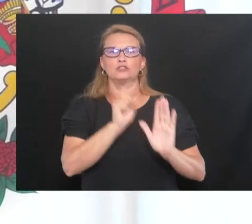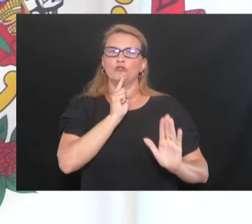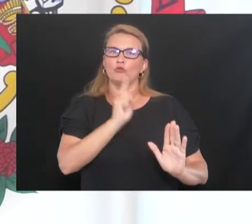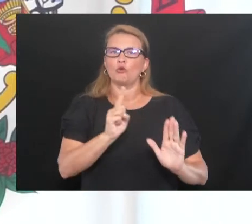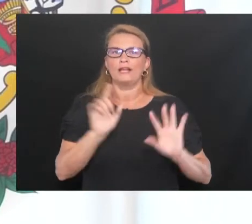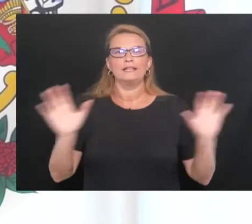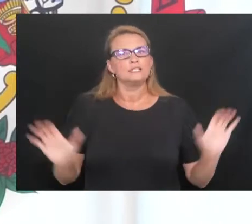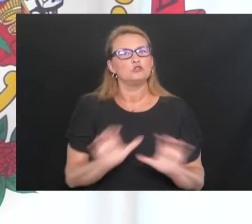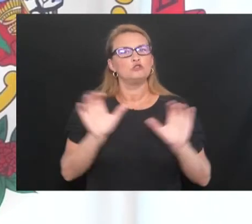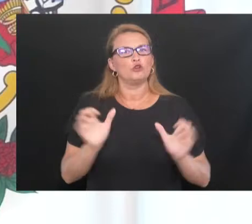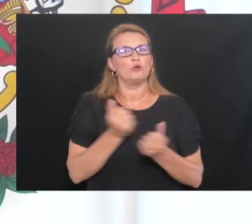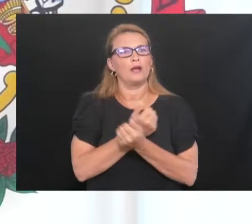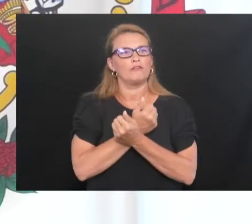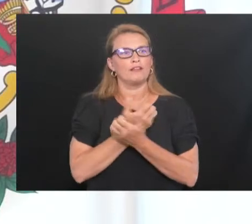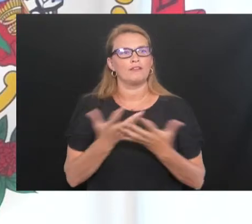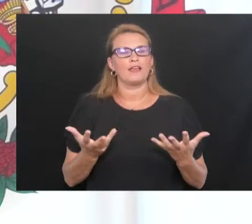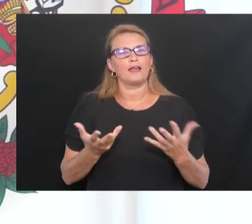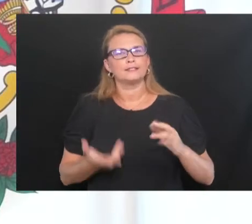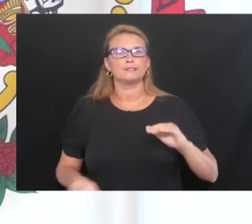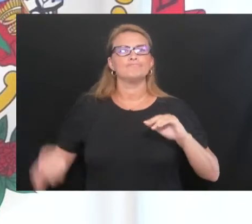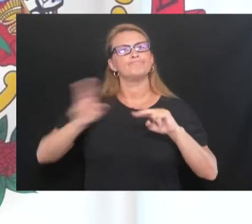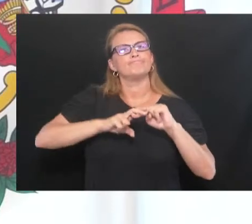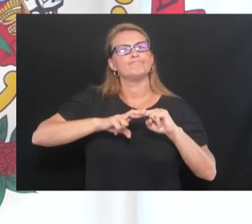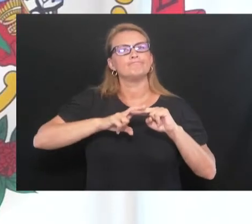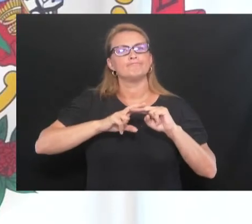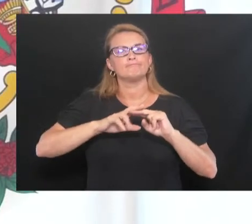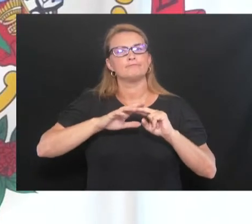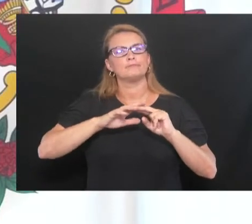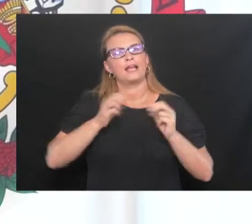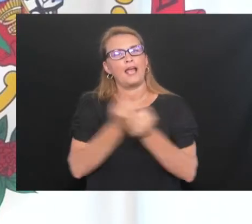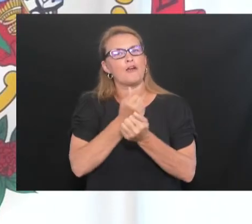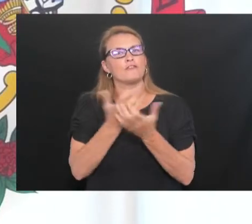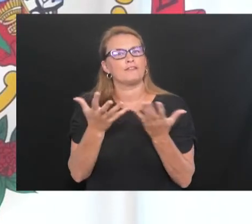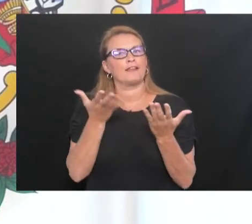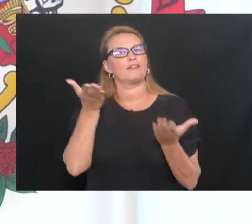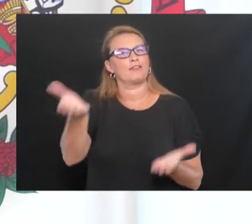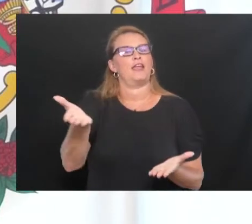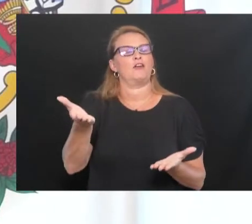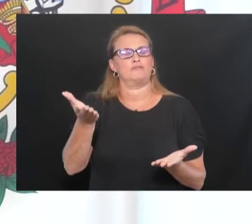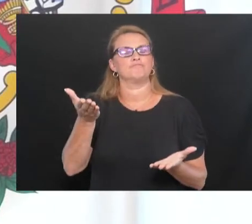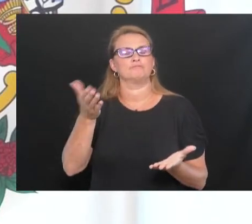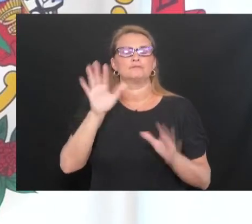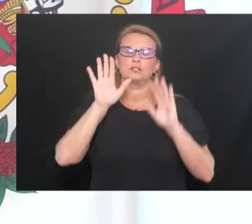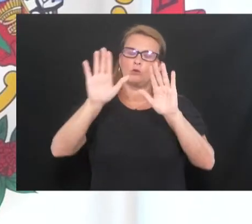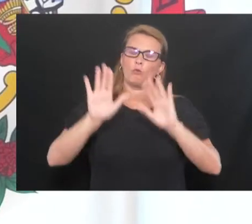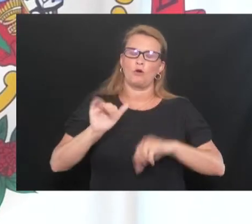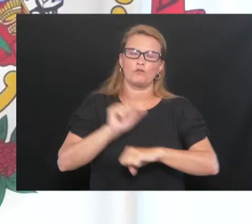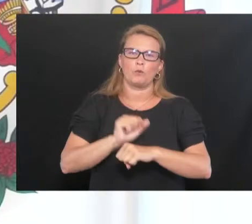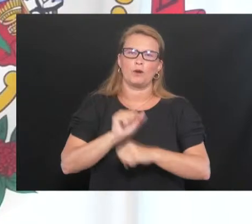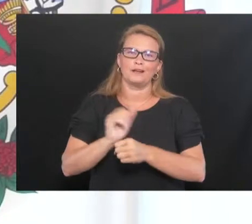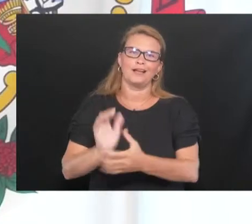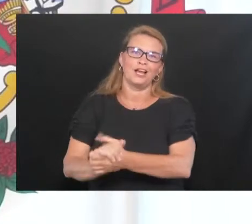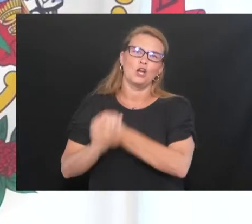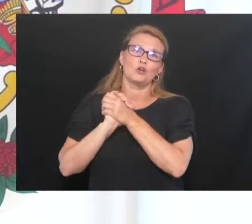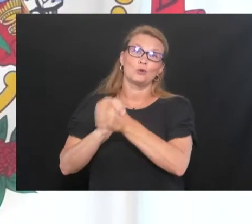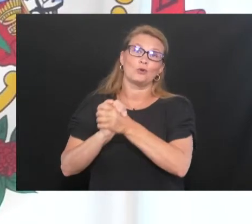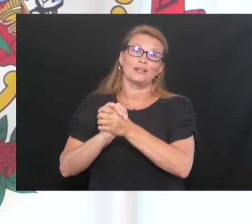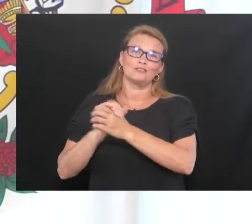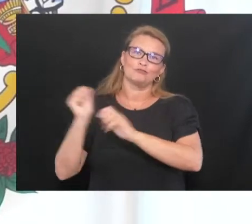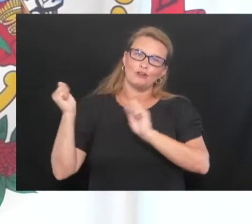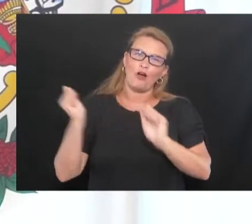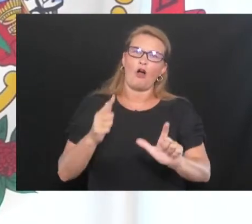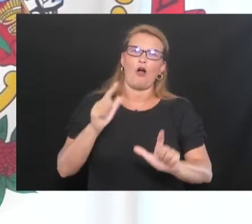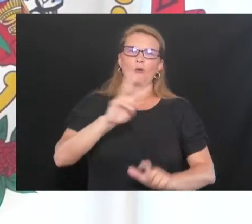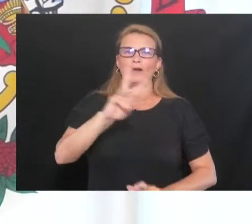do work to amp up that area and everything, and all the great work that they're doing up there. So congratulations to all West Virginia,